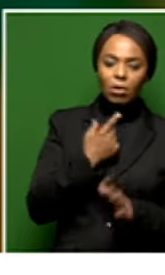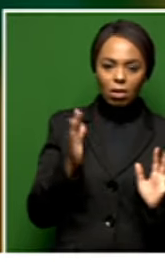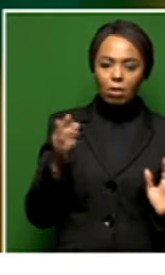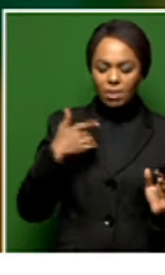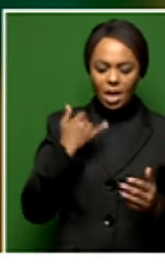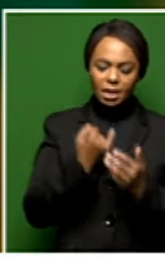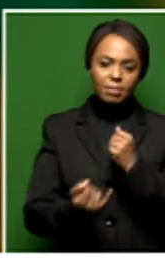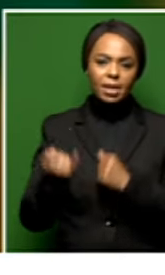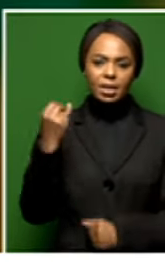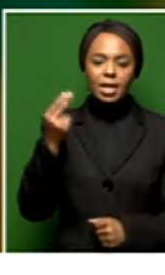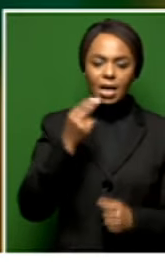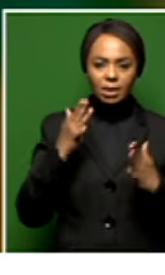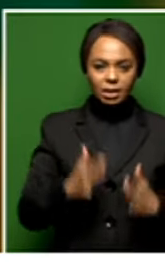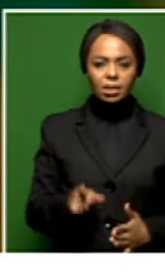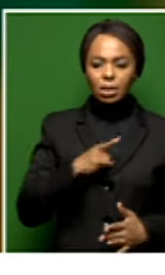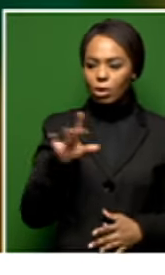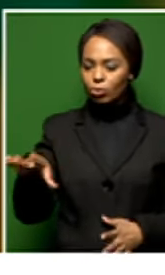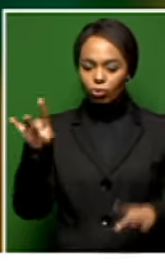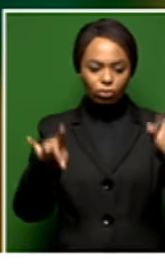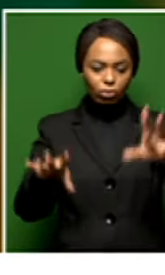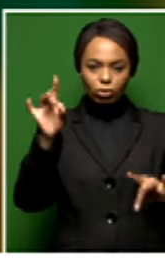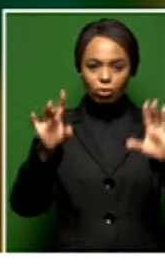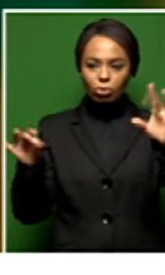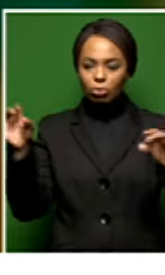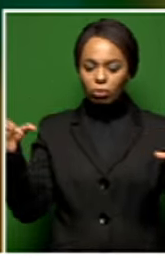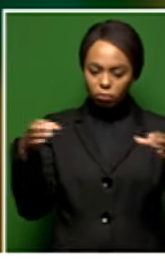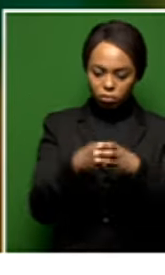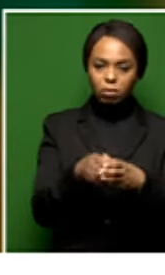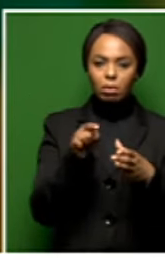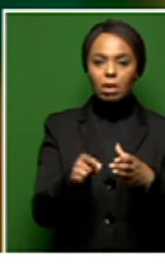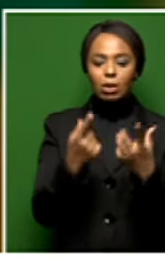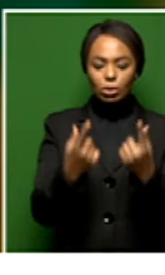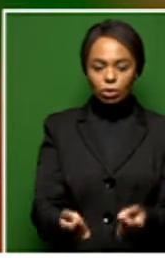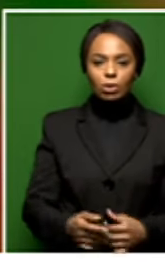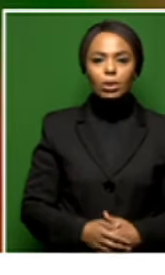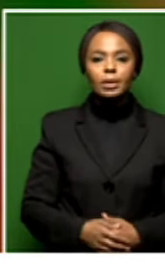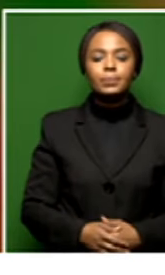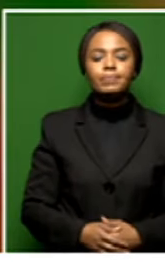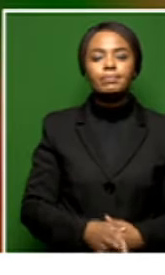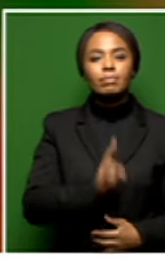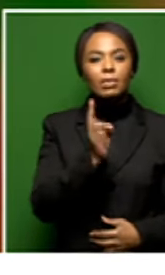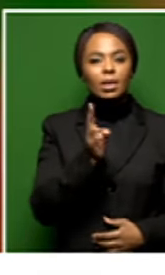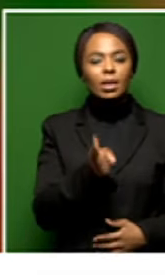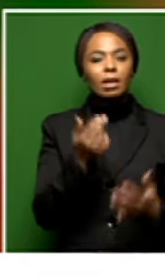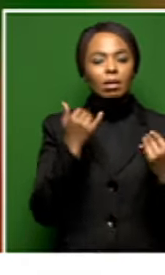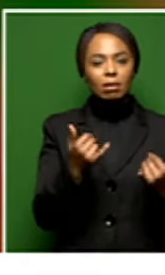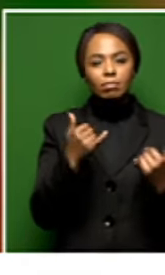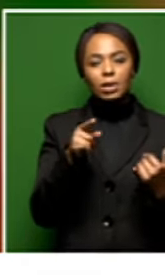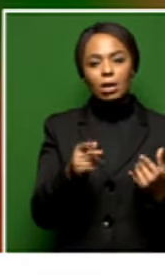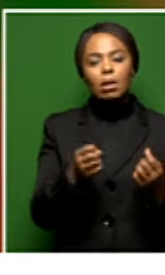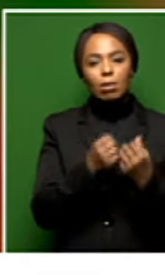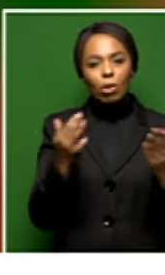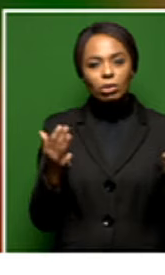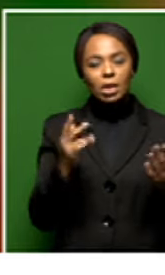artists. And that's how we got to choose all the artists that we work with. Also, I think just quickly, like aesthetically, we really